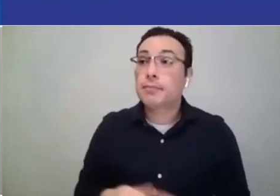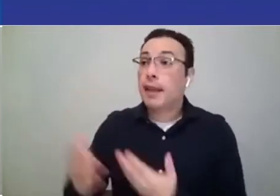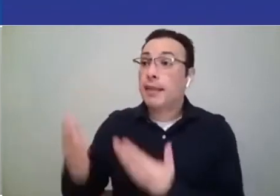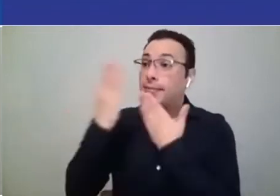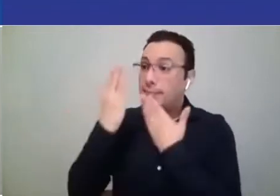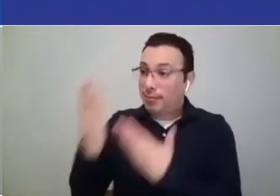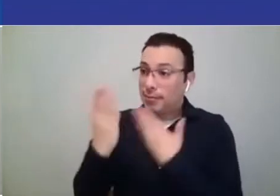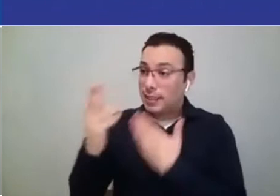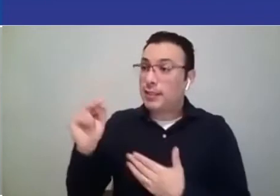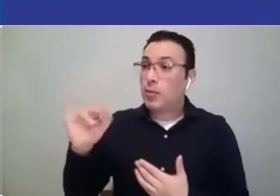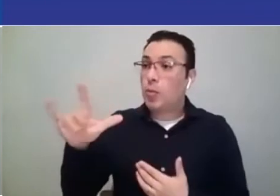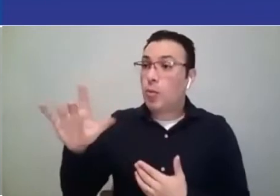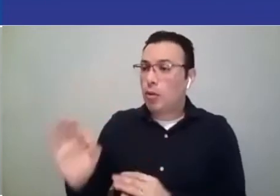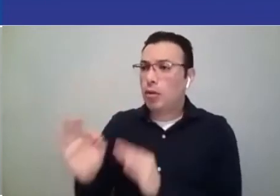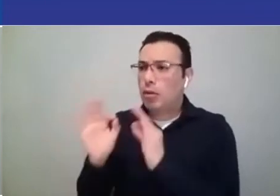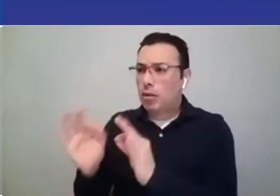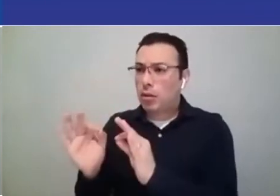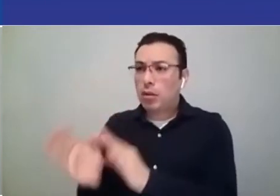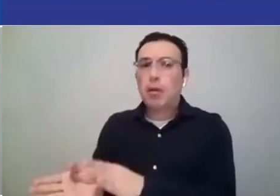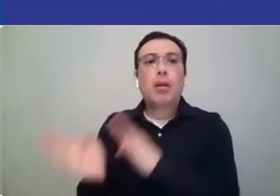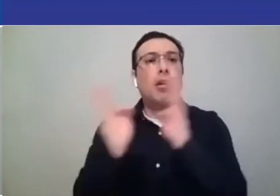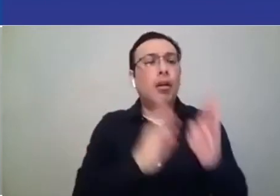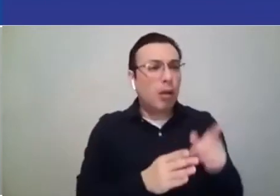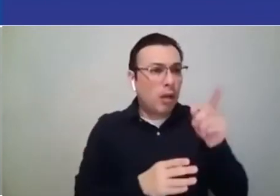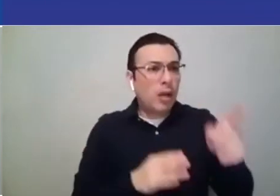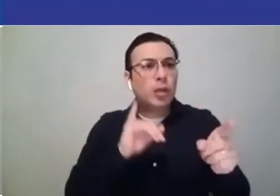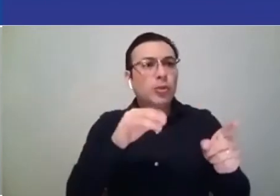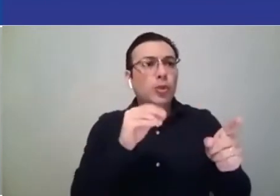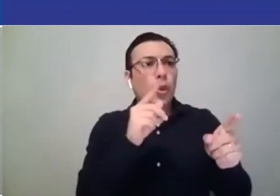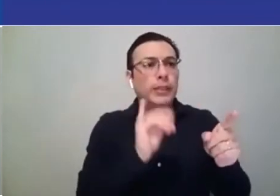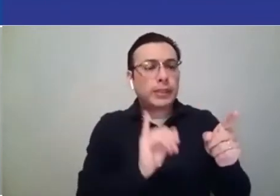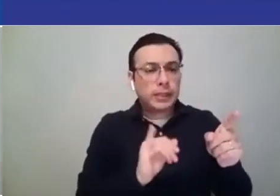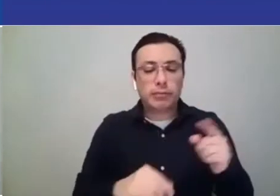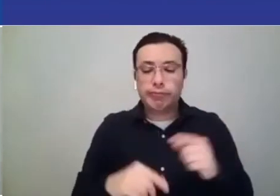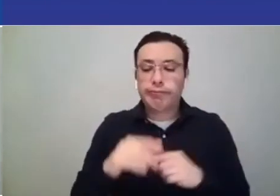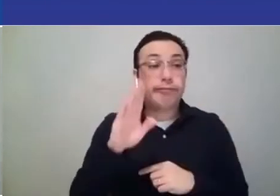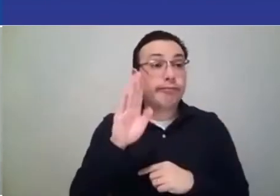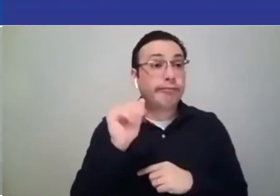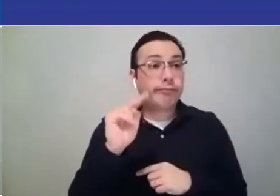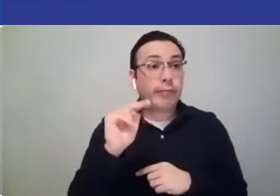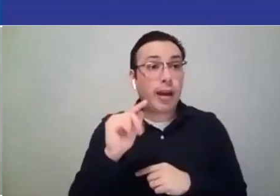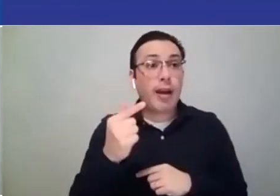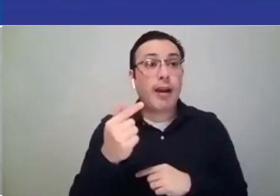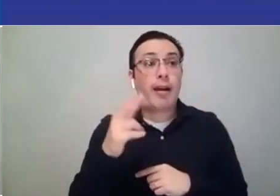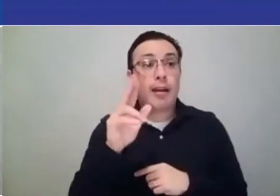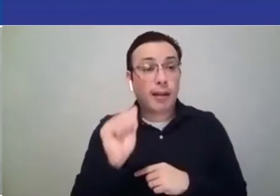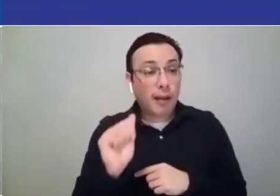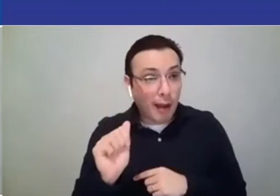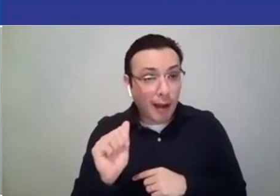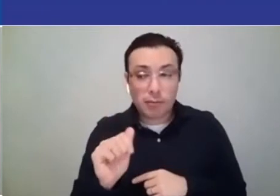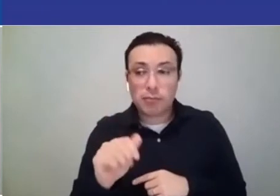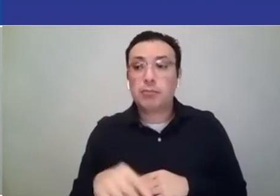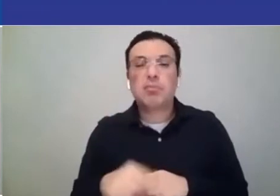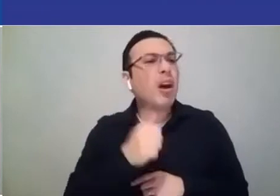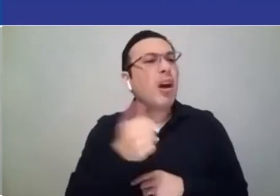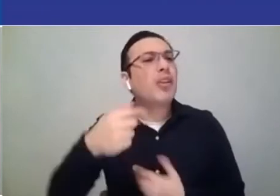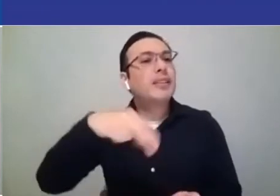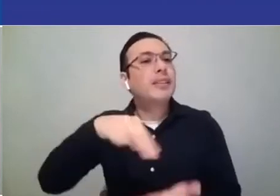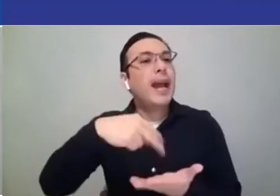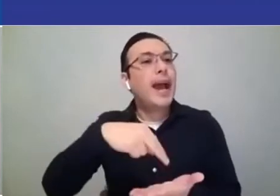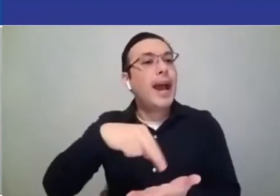Thank you, Nicole. Jyoti, I'm going to pass it off to you. How have the dance, whether it's Bhangra or some of the other dances that you